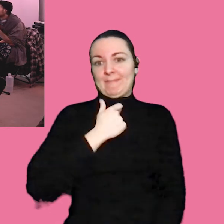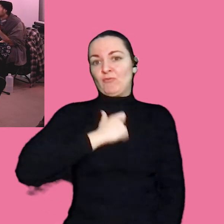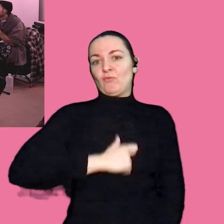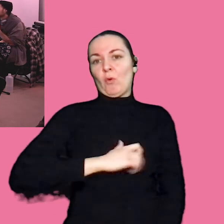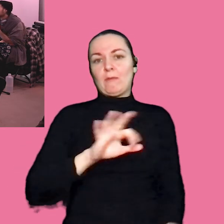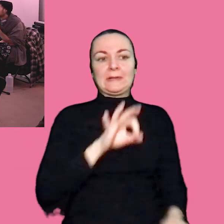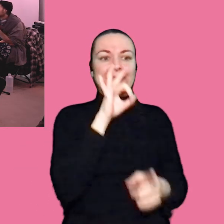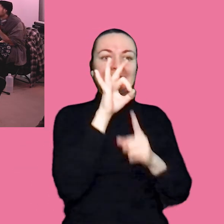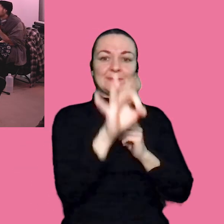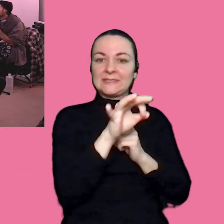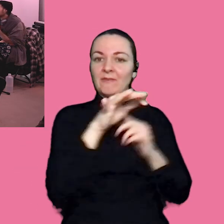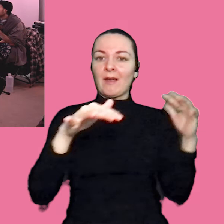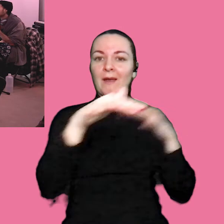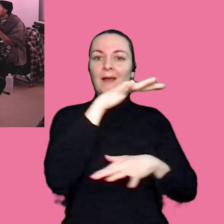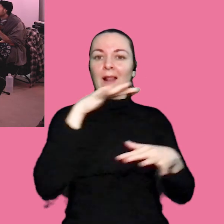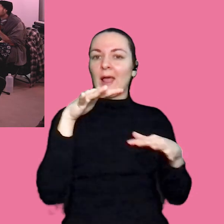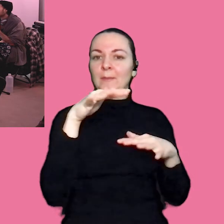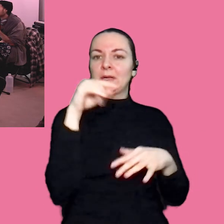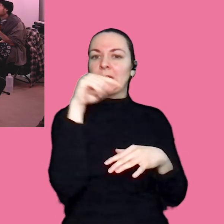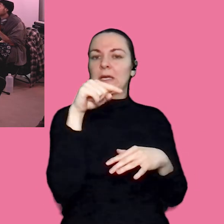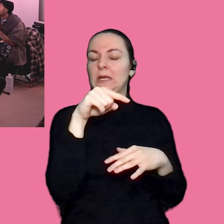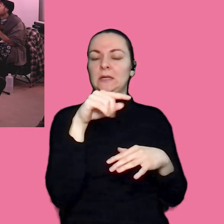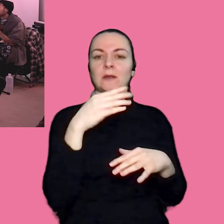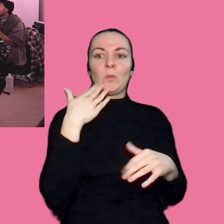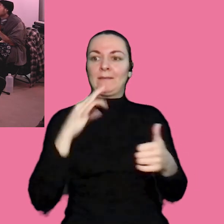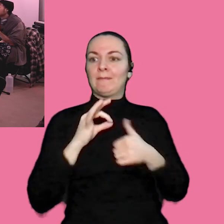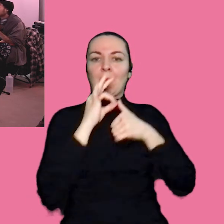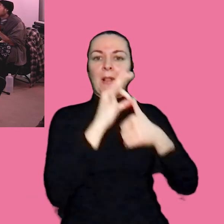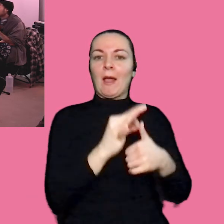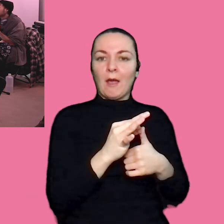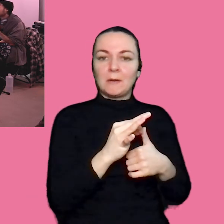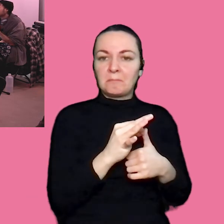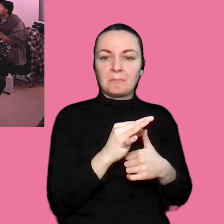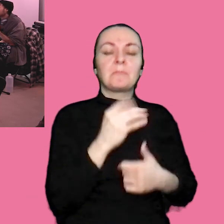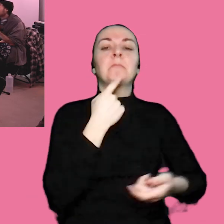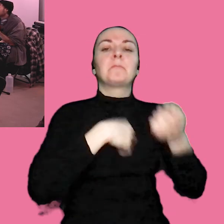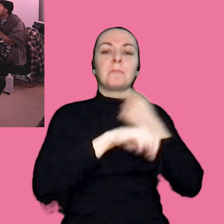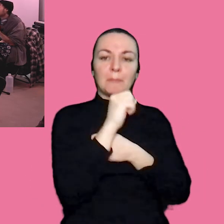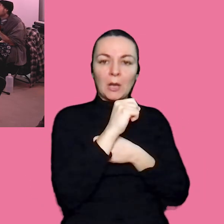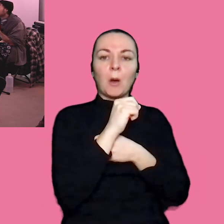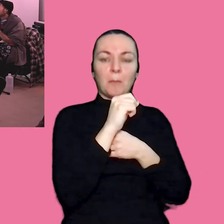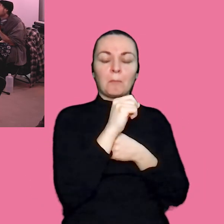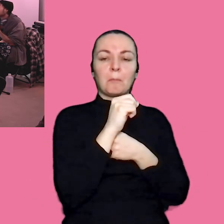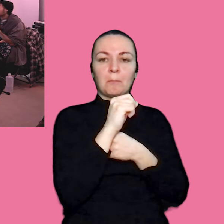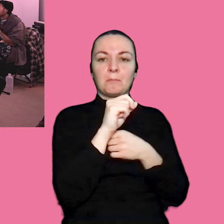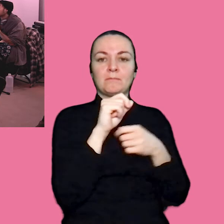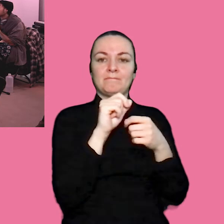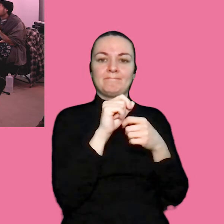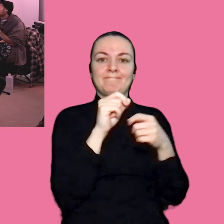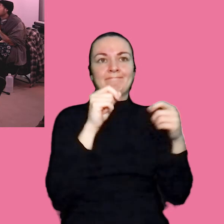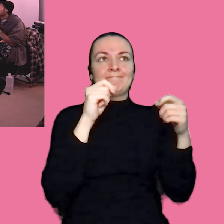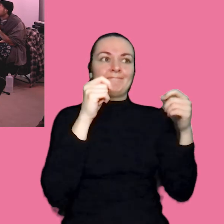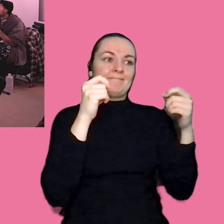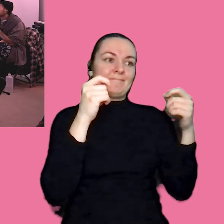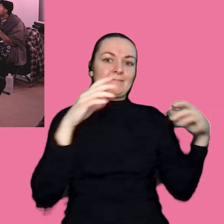because my role wasn't specifically about climate when I applied for it. And I think it's become a sort of overarching